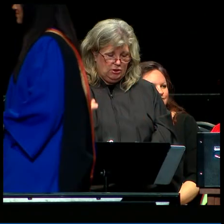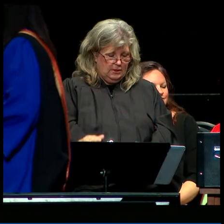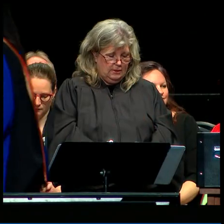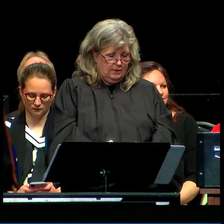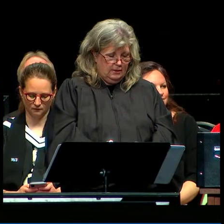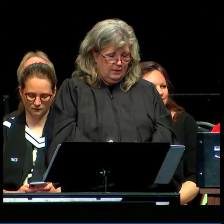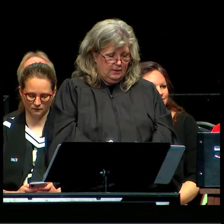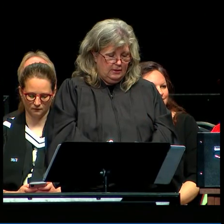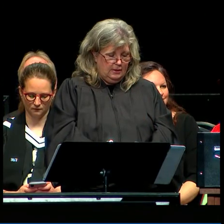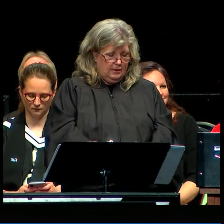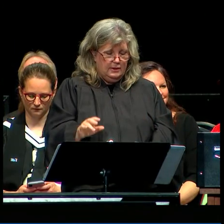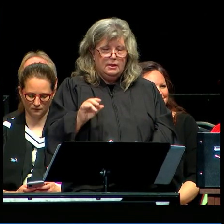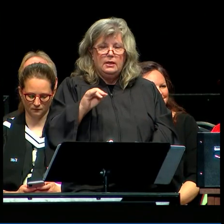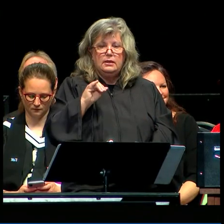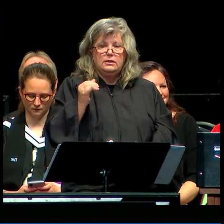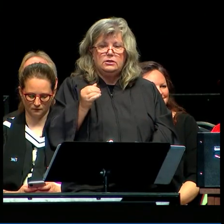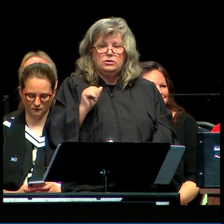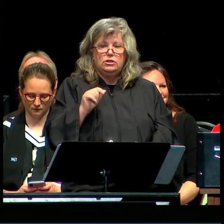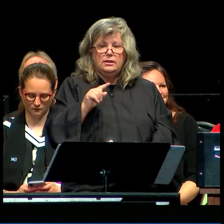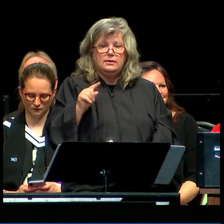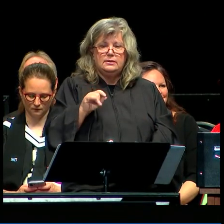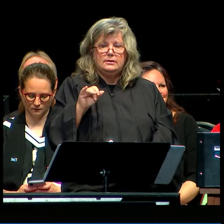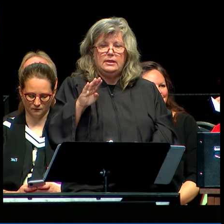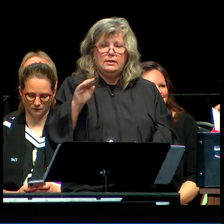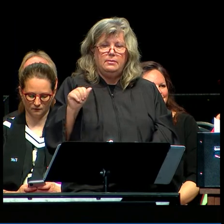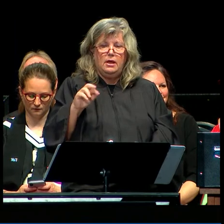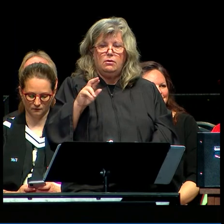Jaziba Rafi, with distinction.